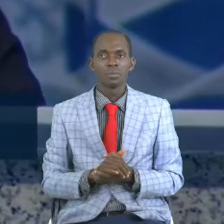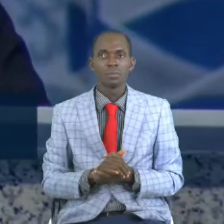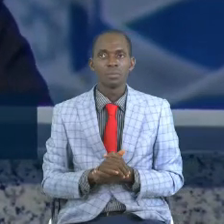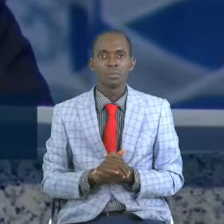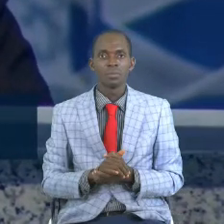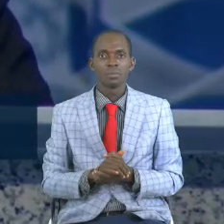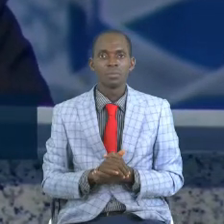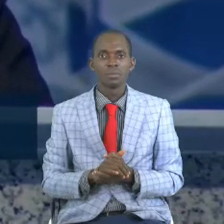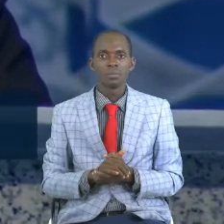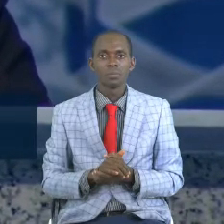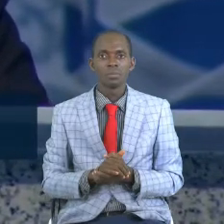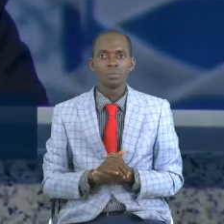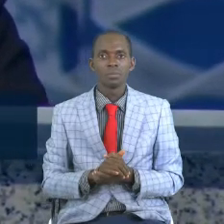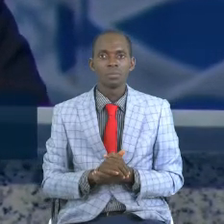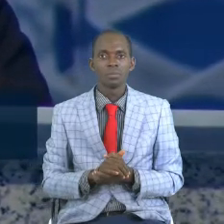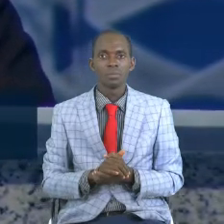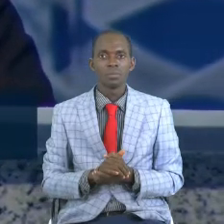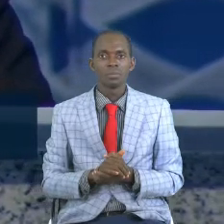Anybody on this side,